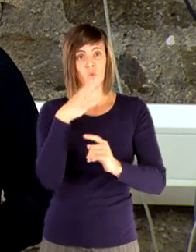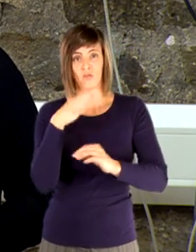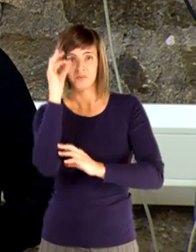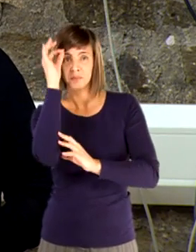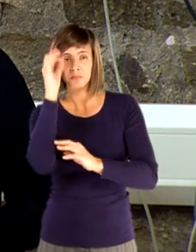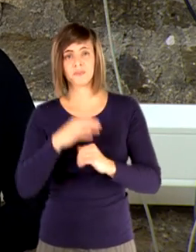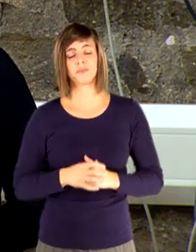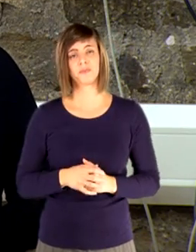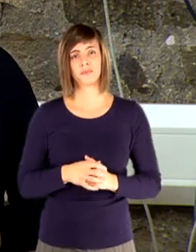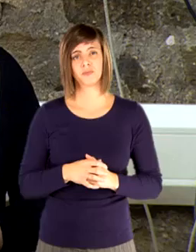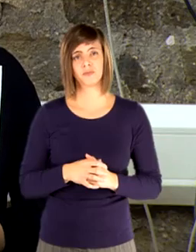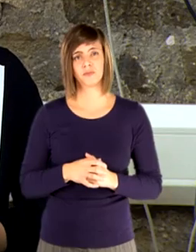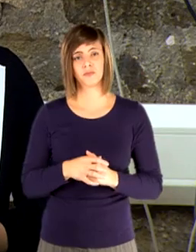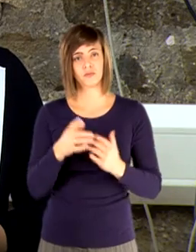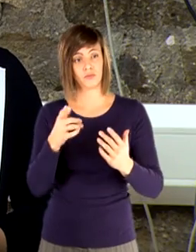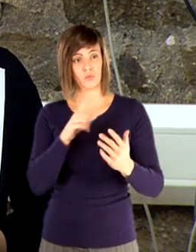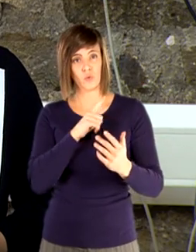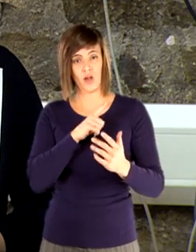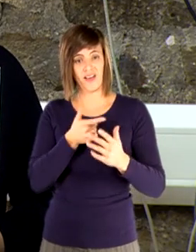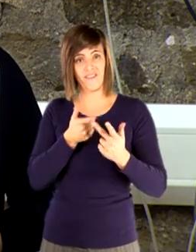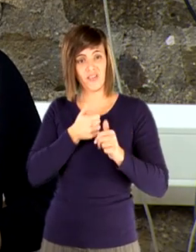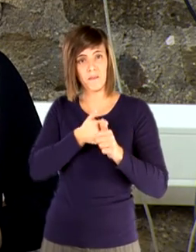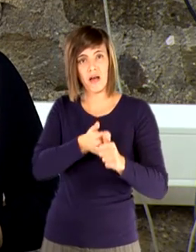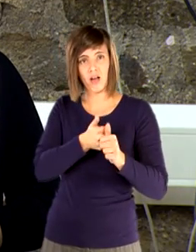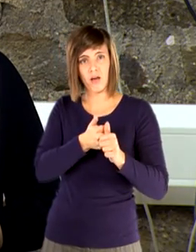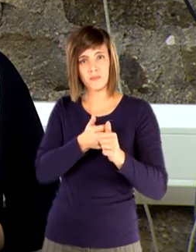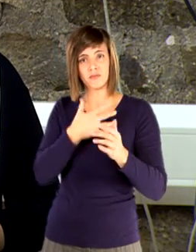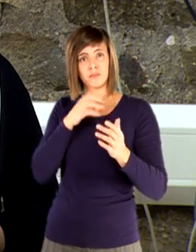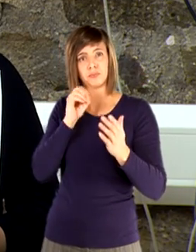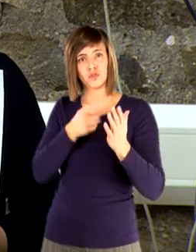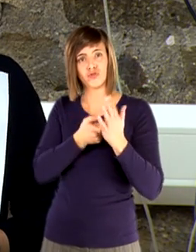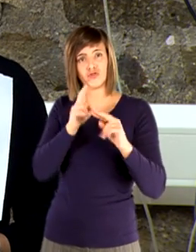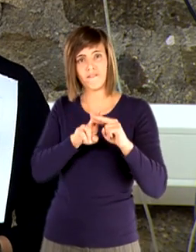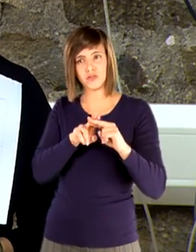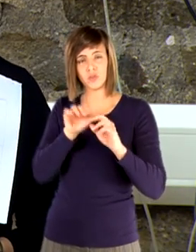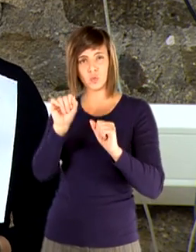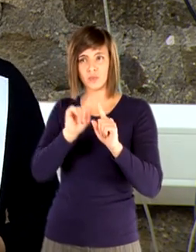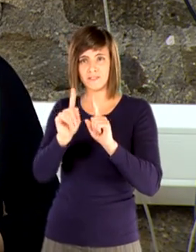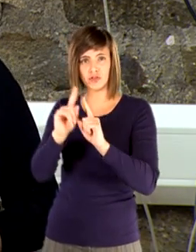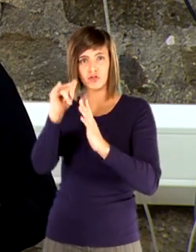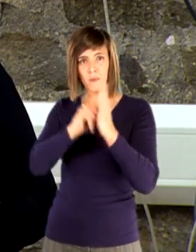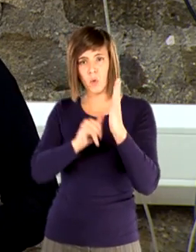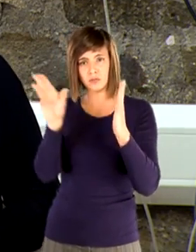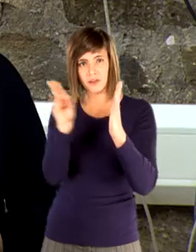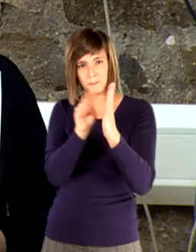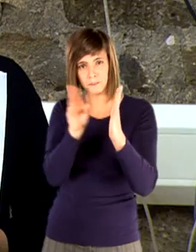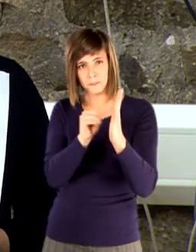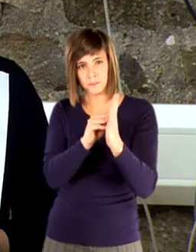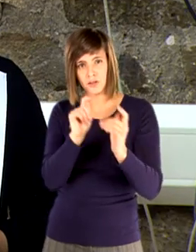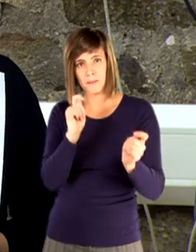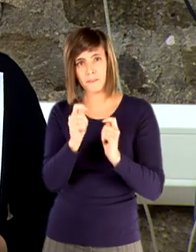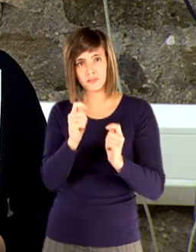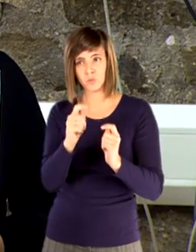want to be really precise. If you do that, if you put a reference to each of the amendments that